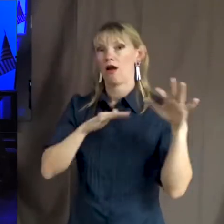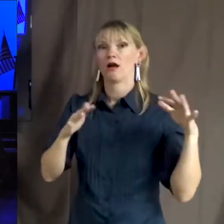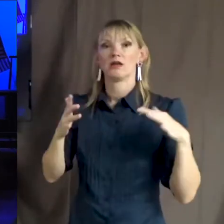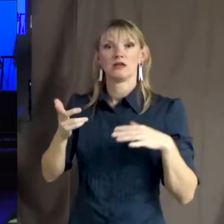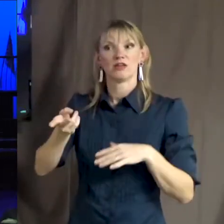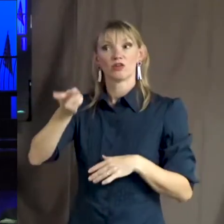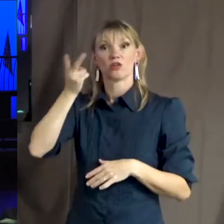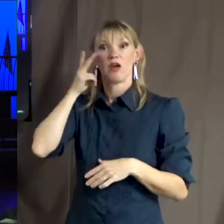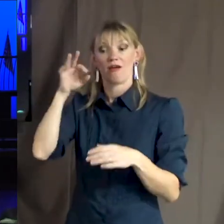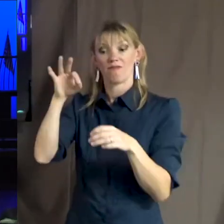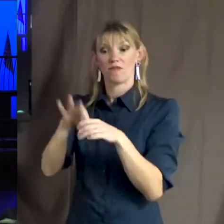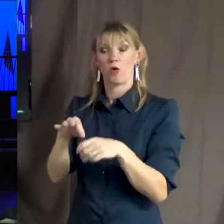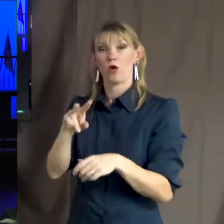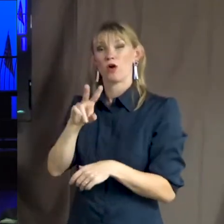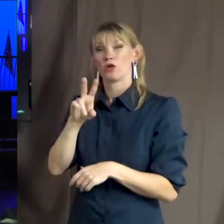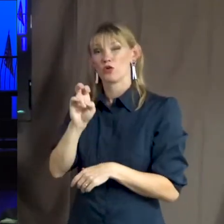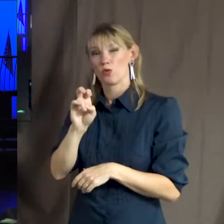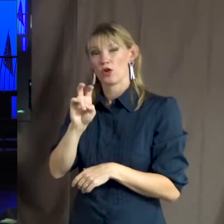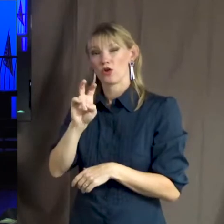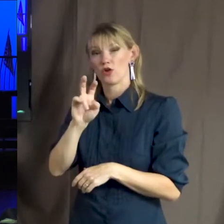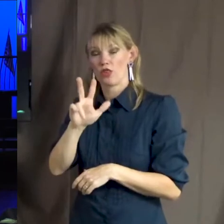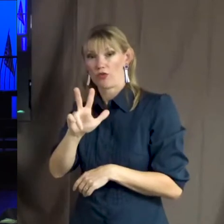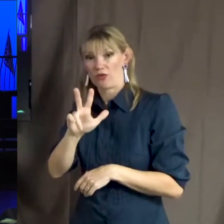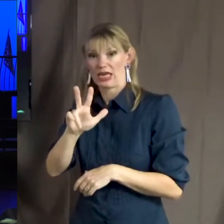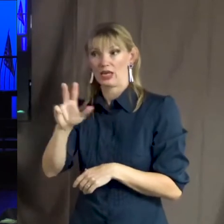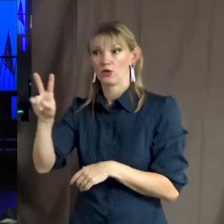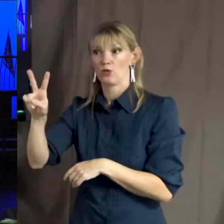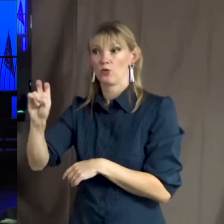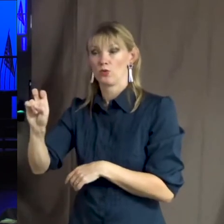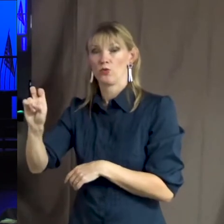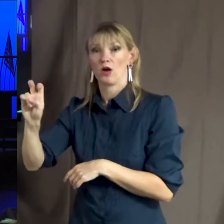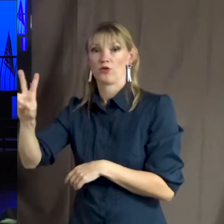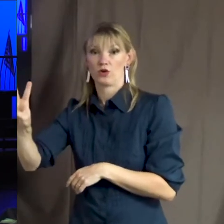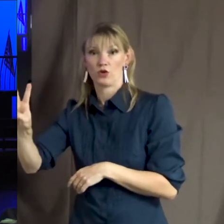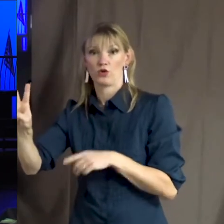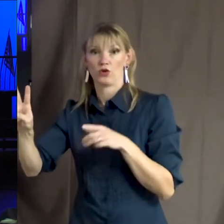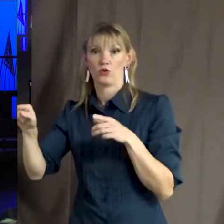paper, 203 to 202.